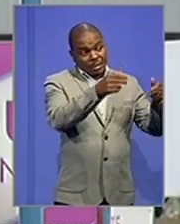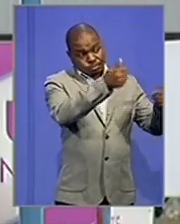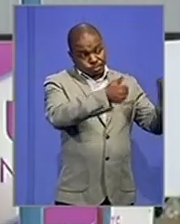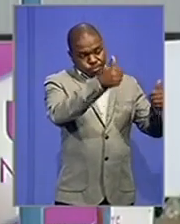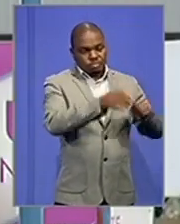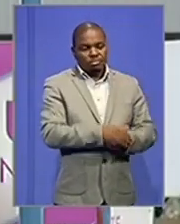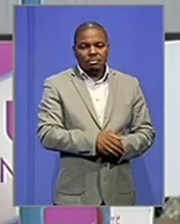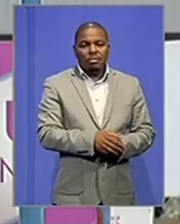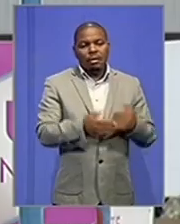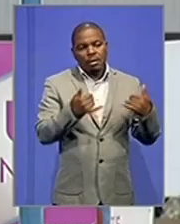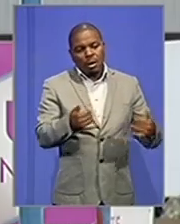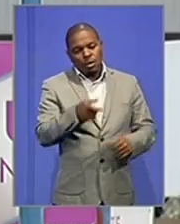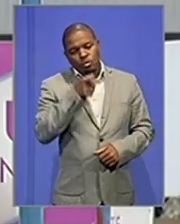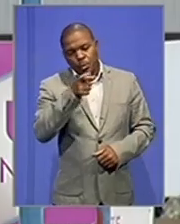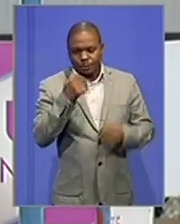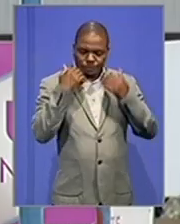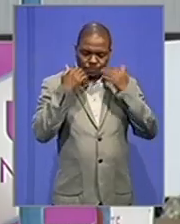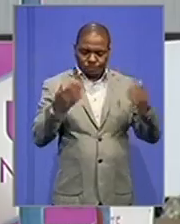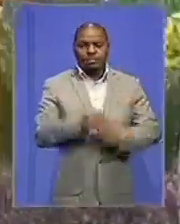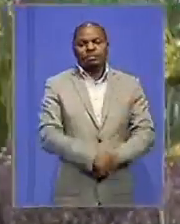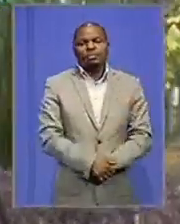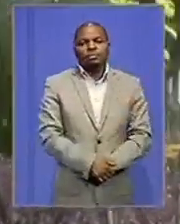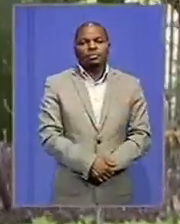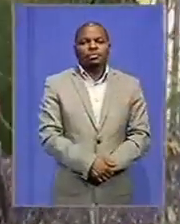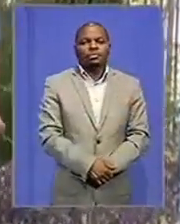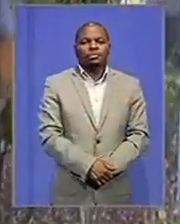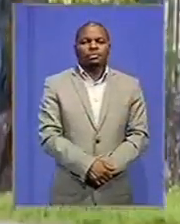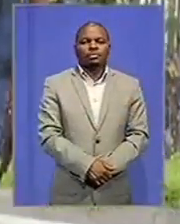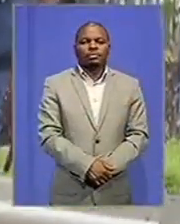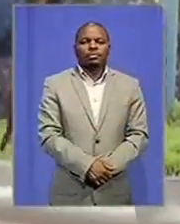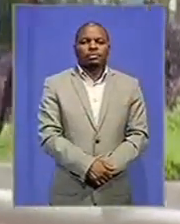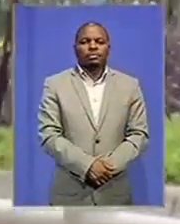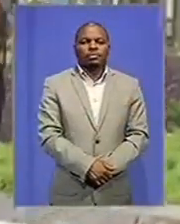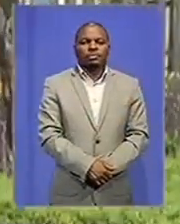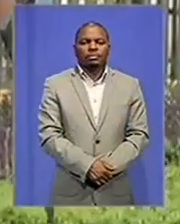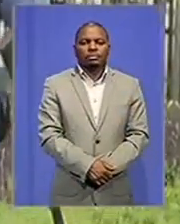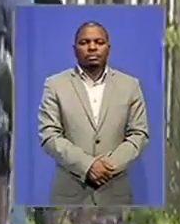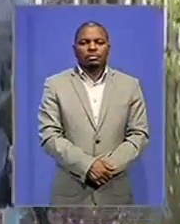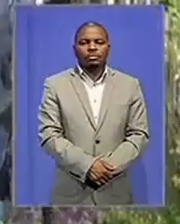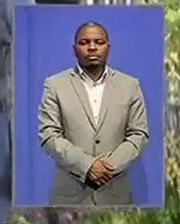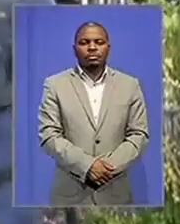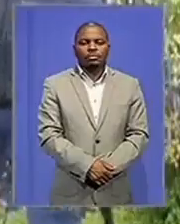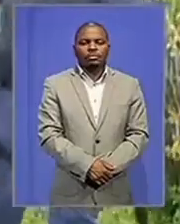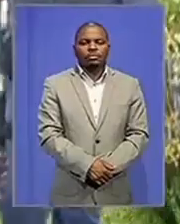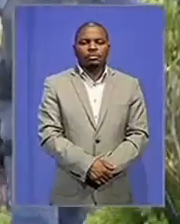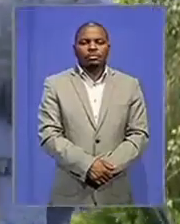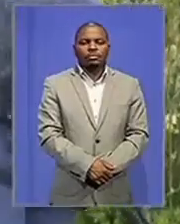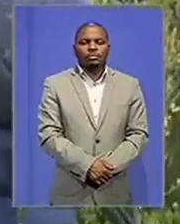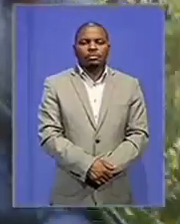ga bo ise bo batle go ka tshwaela. Ke Mpho Lepedi wa Dikgang tsa SABC mo Mahikeng.